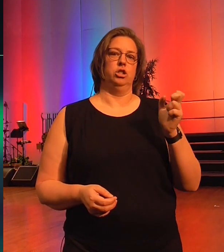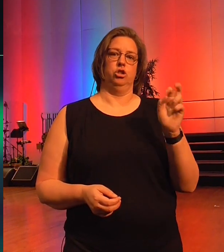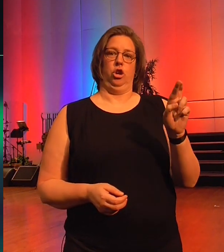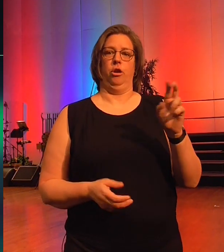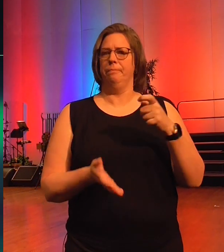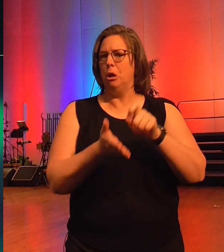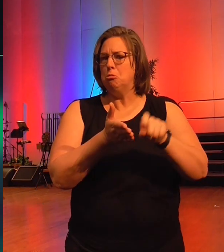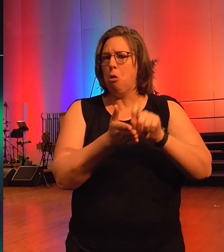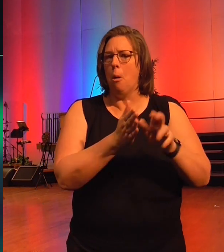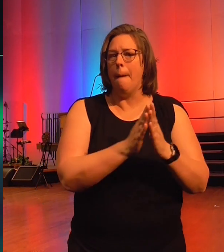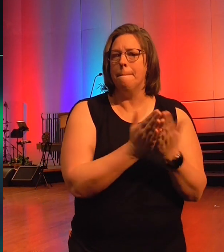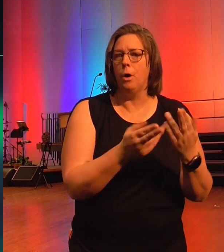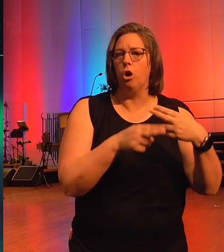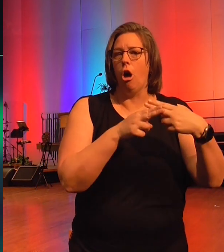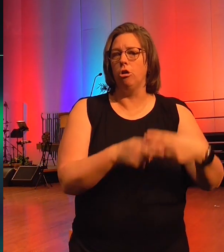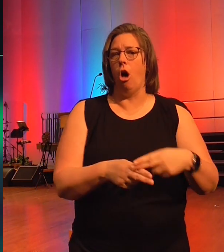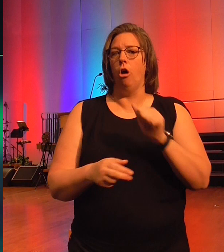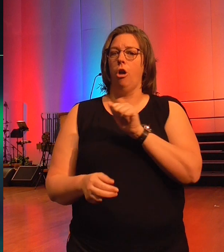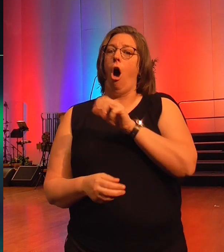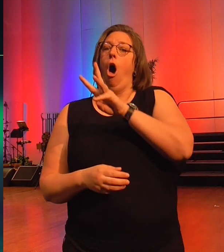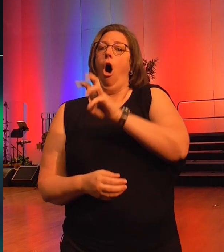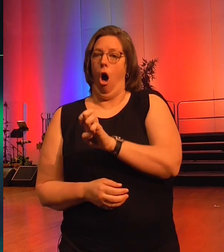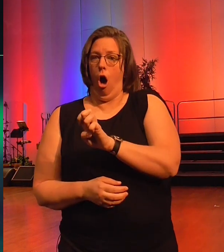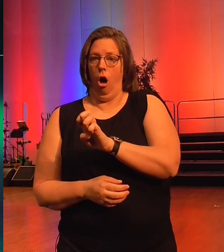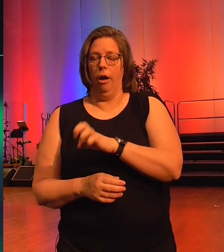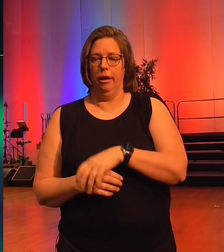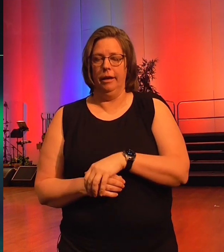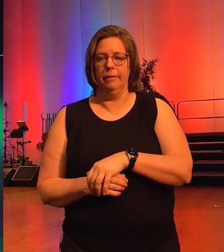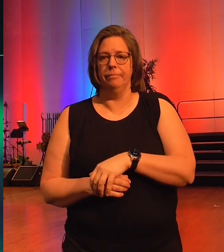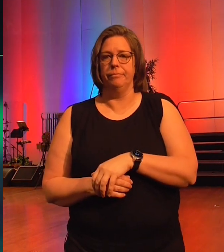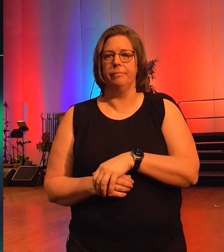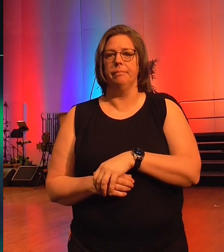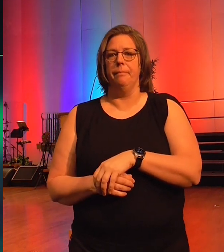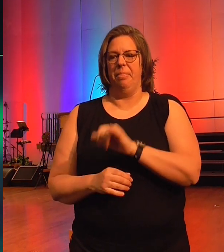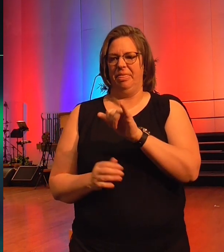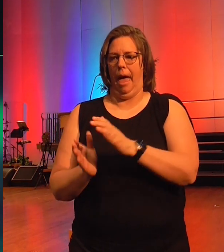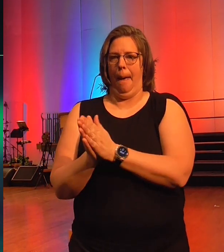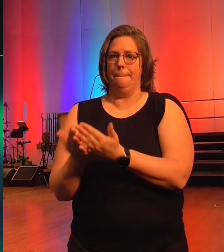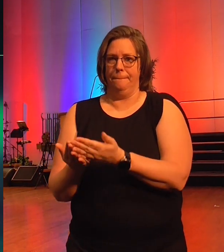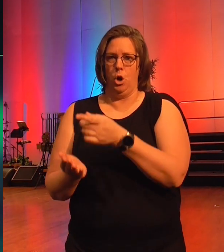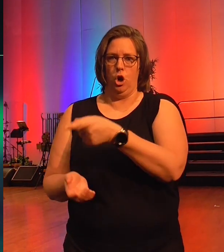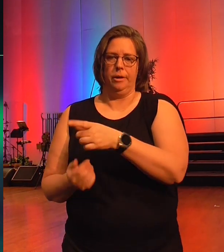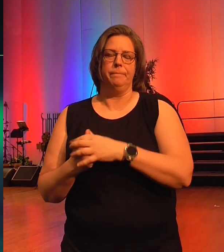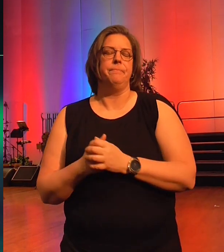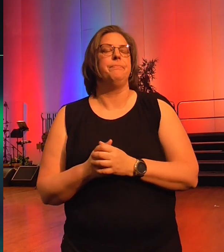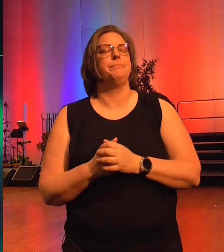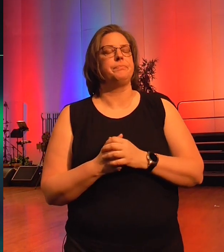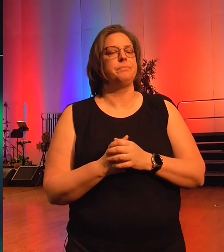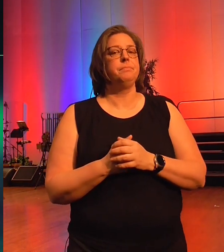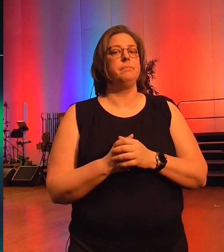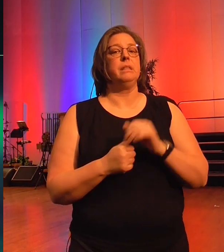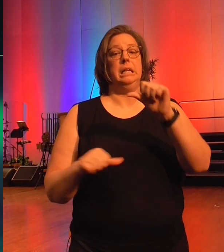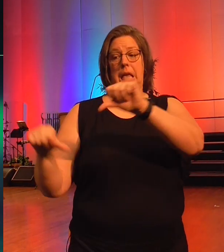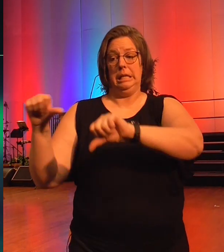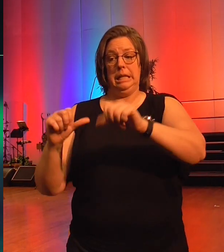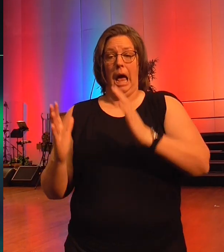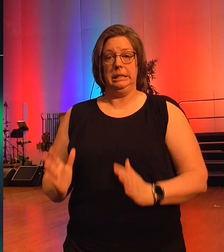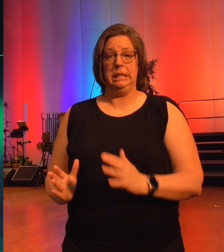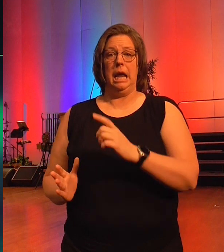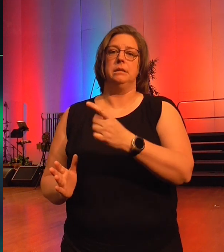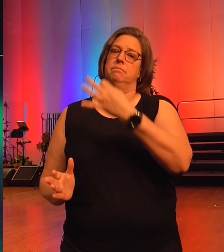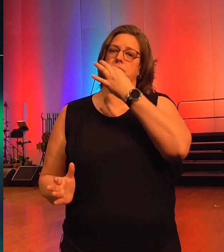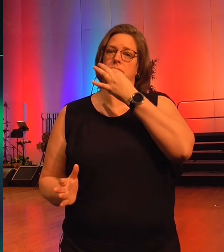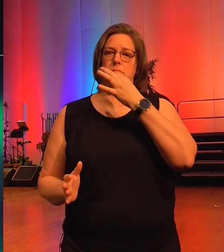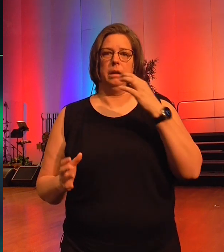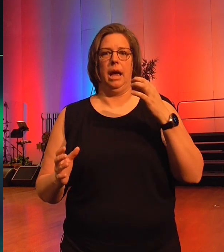called Awe, The New Science of Everyday Wonder and How It Can Transform Your Life. He's a scientist and expert in emotional intelligence. He